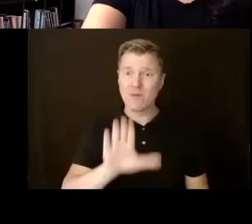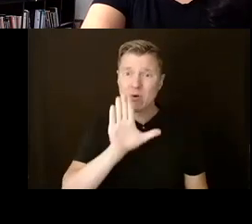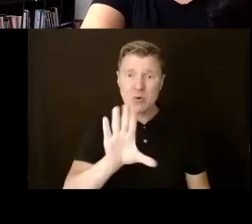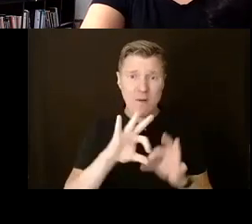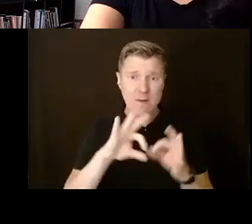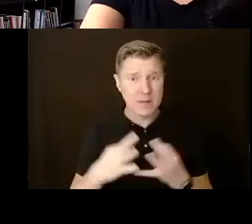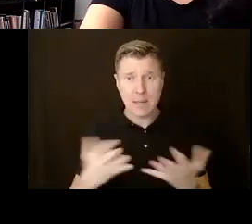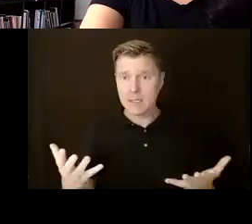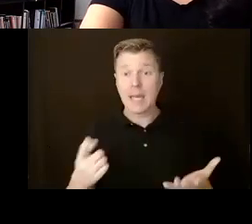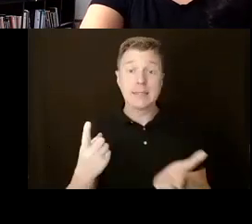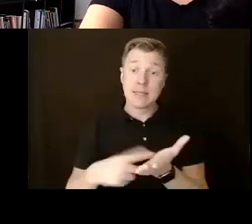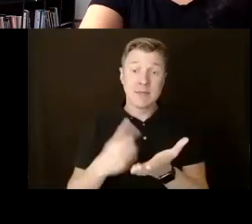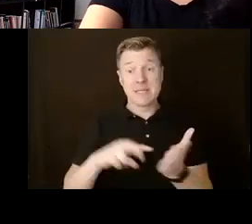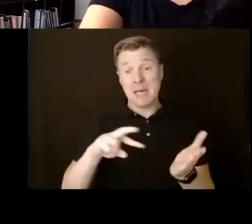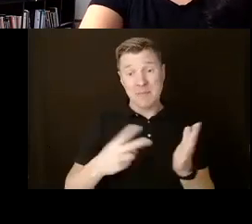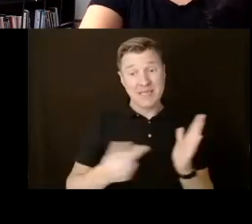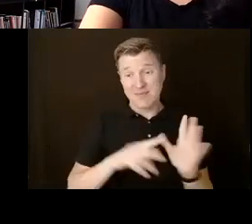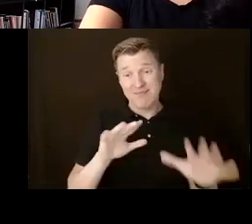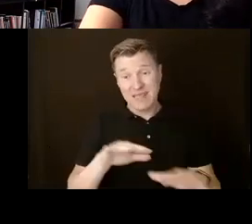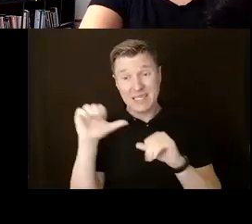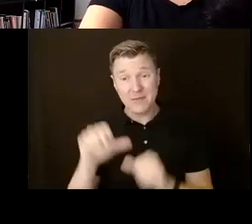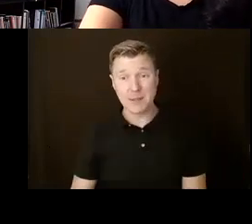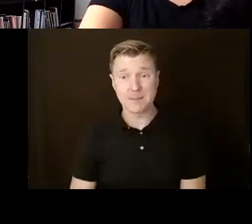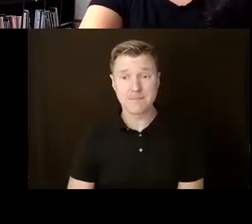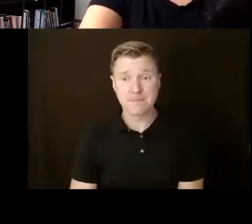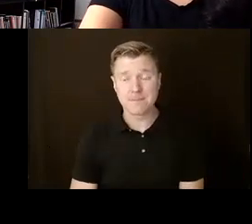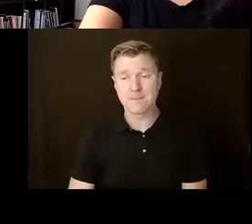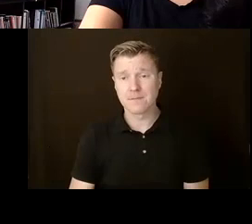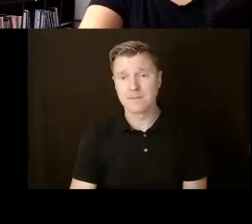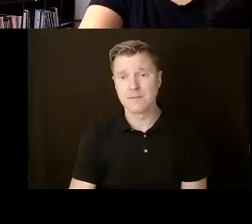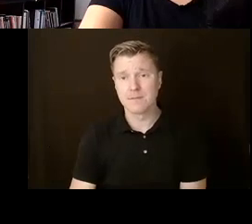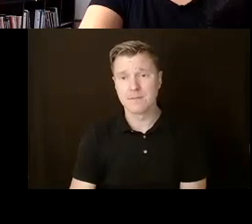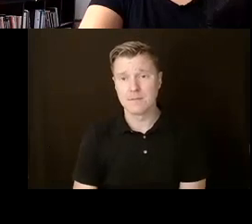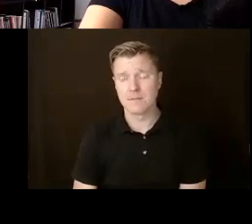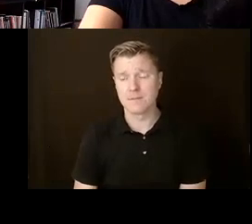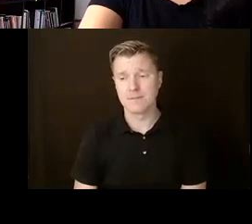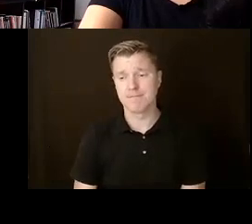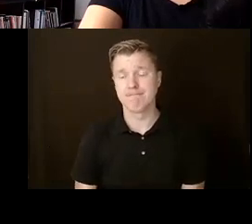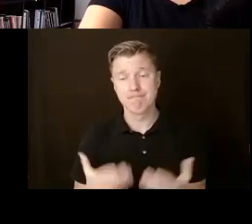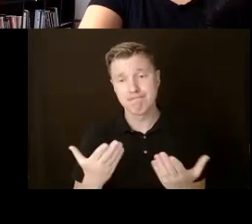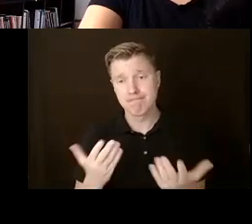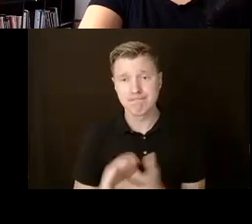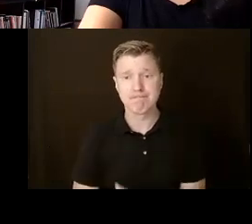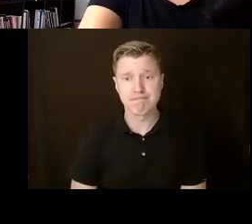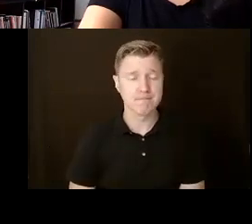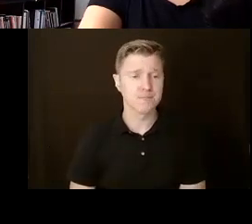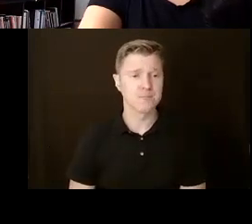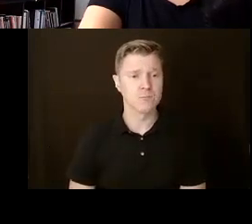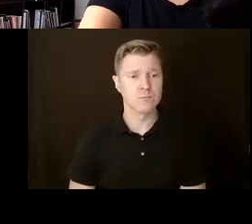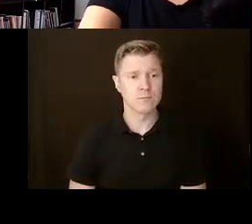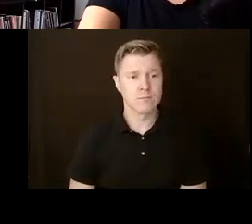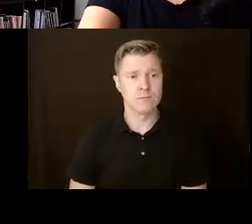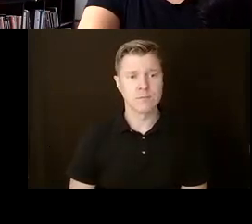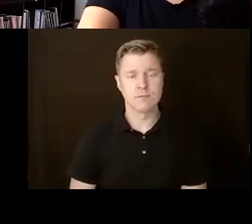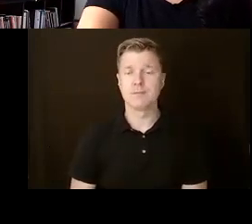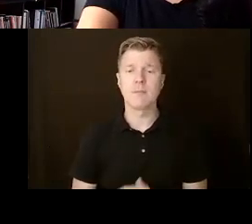you know, and for sometimes that means not staying, right? So yeah, but what are the